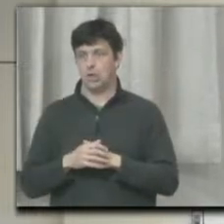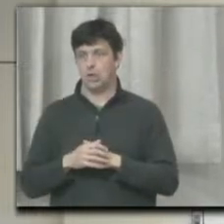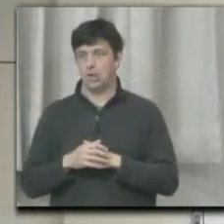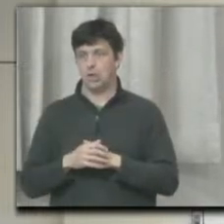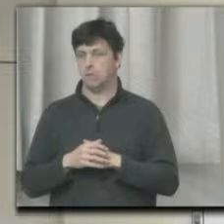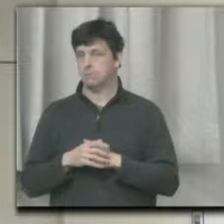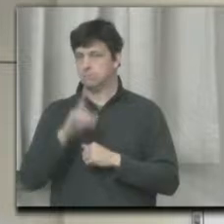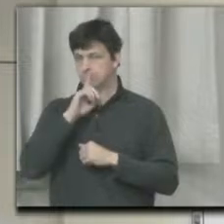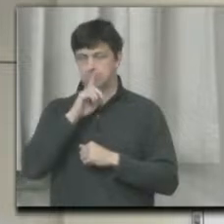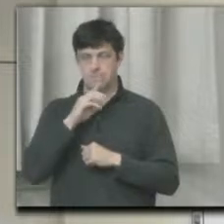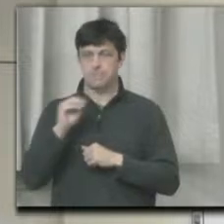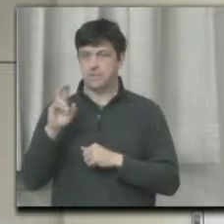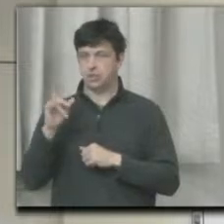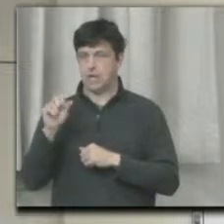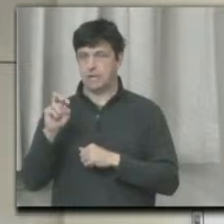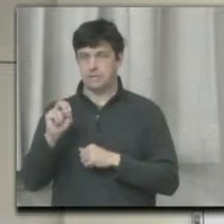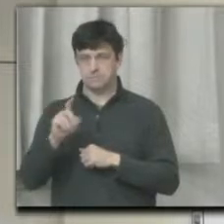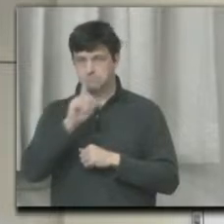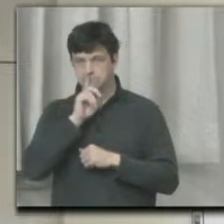Mr. Jackson.